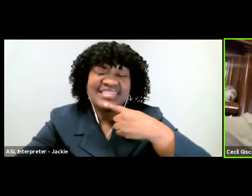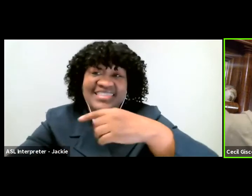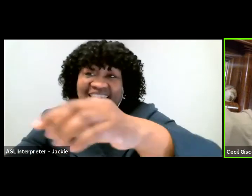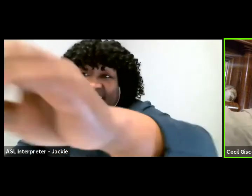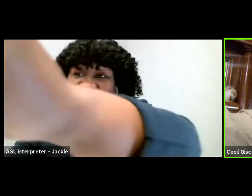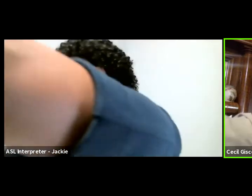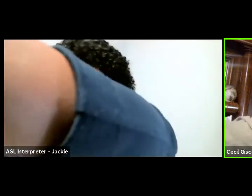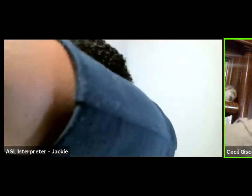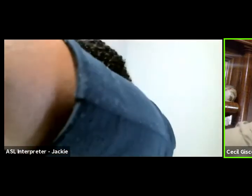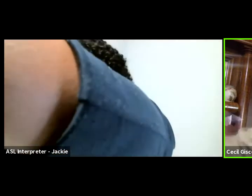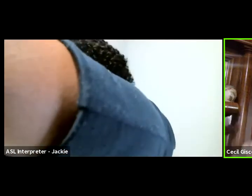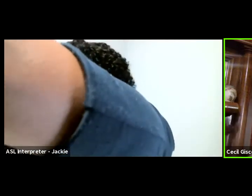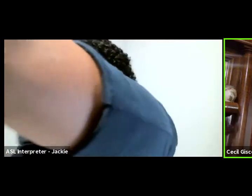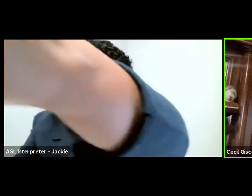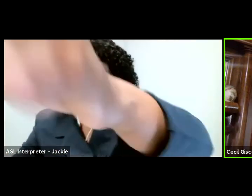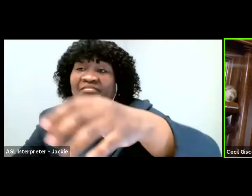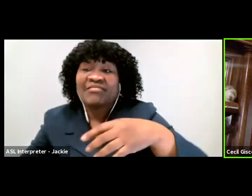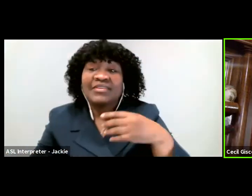say."